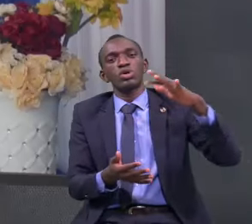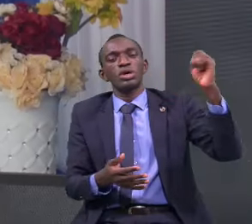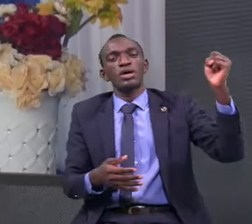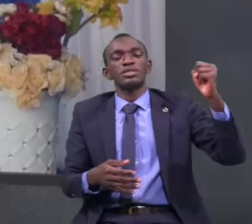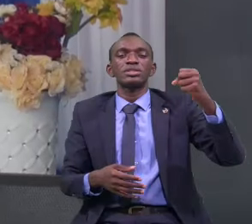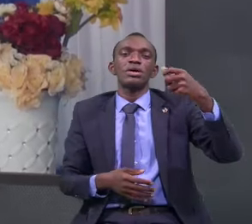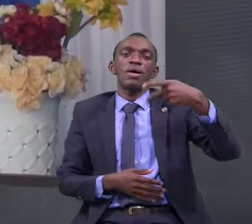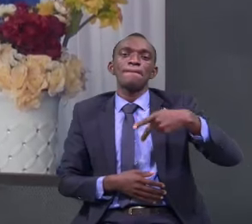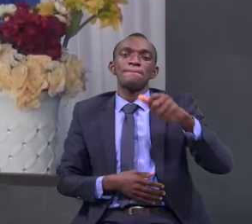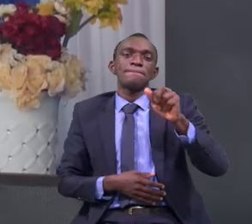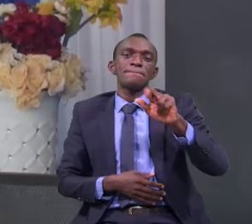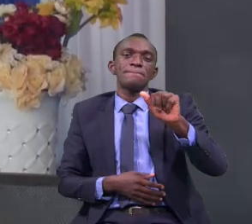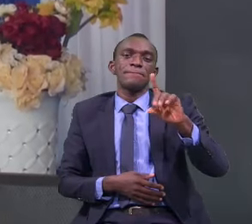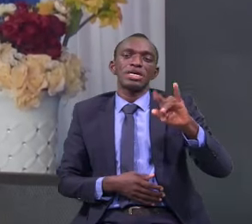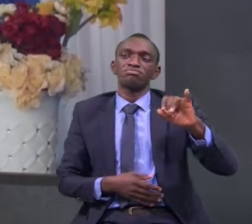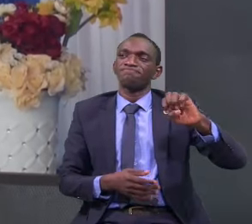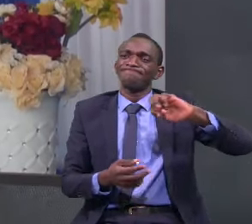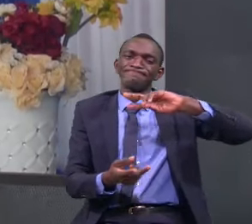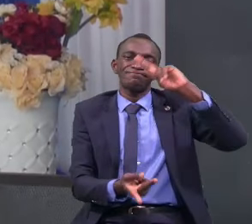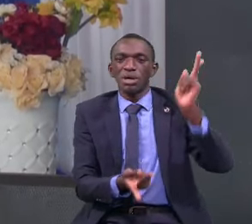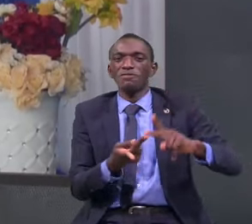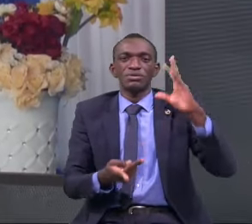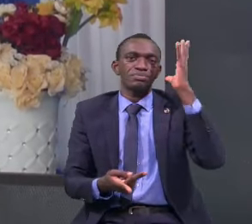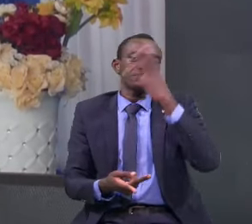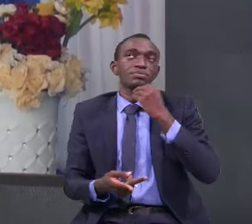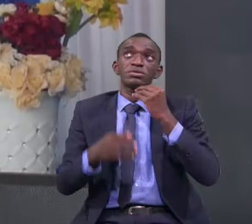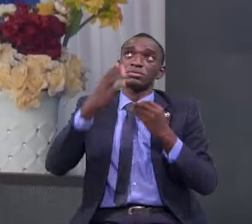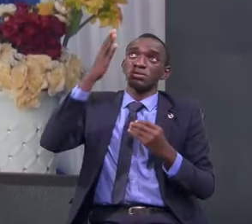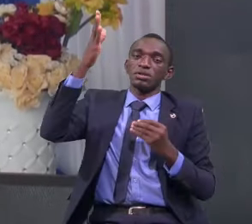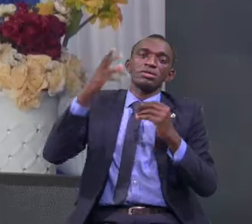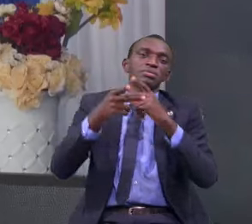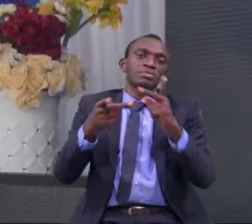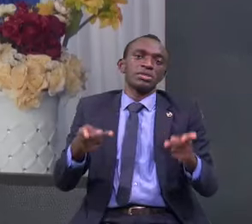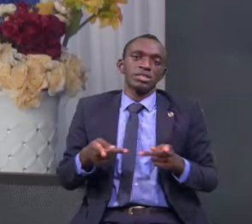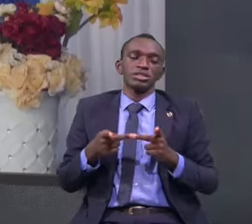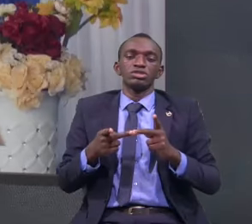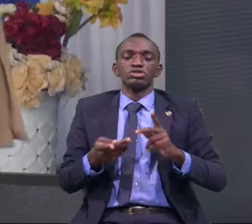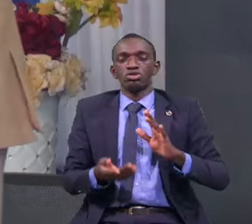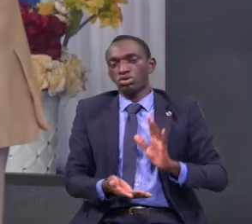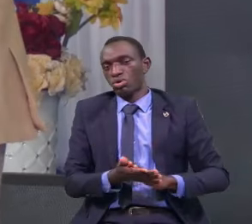glorious perfection. A glorious perpetuity.